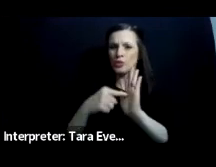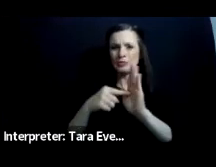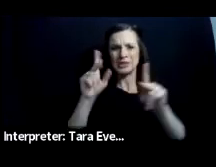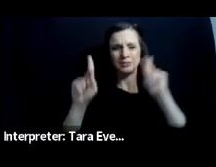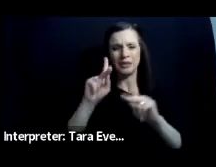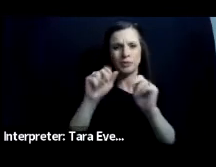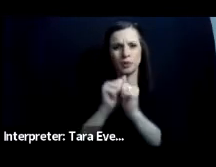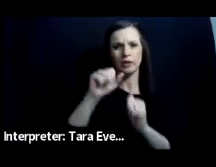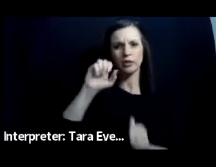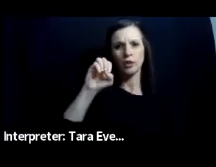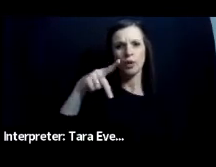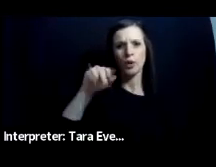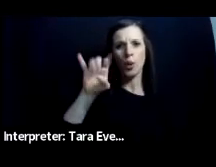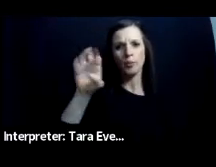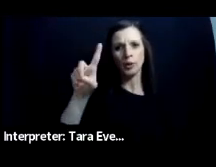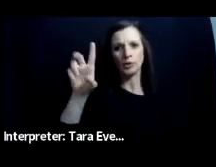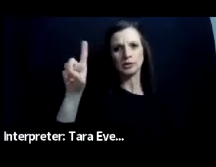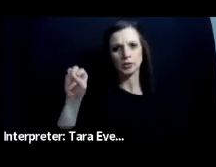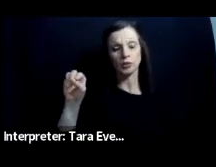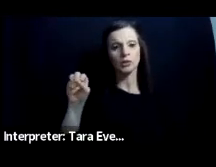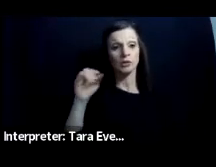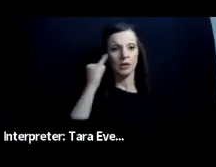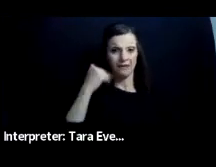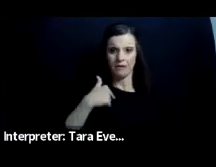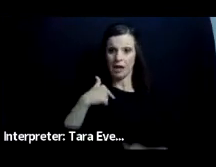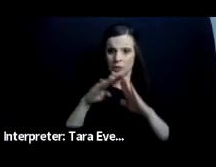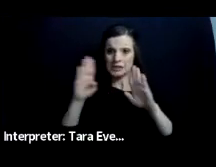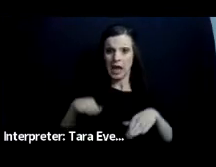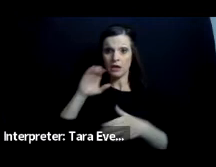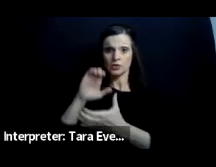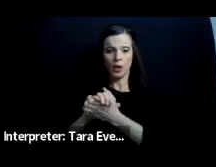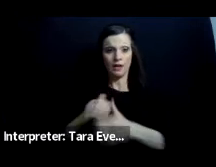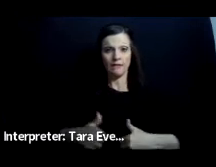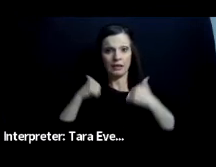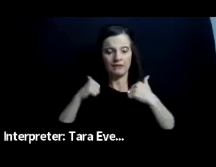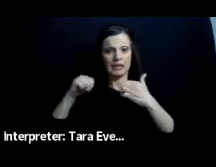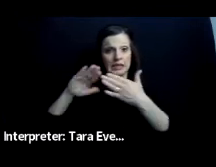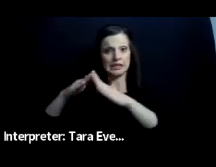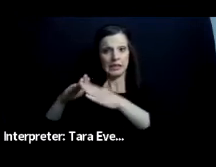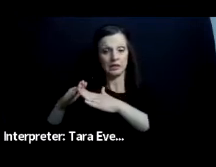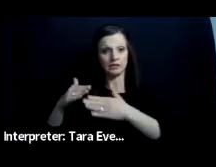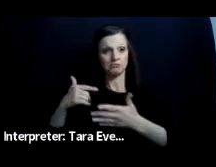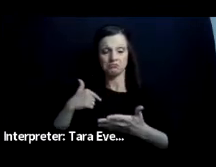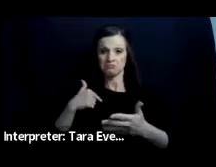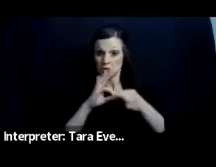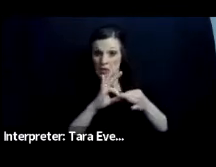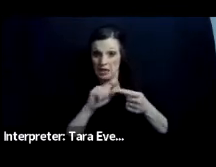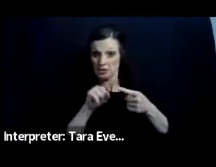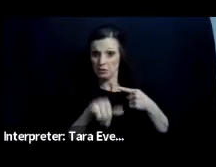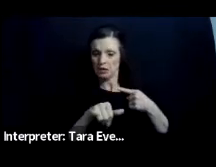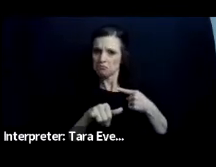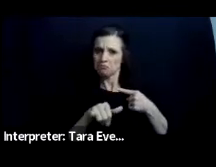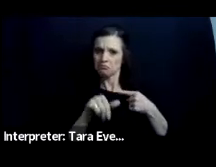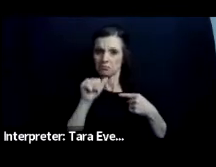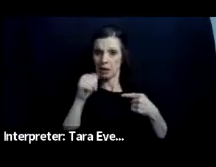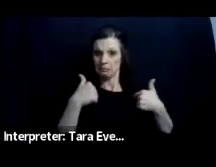housewife living out in the suburbs, I sure wouldn't be able to relate to that, because that's not me. And that's